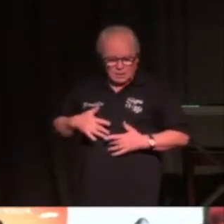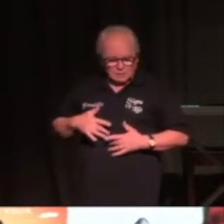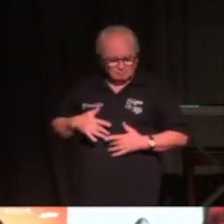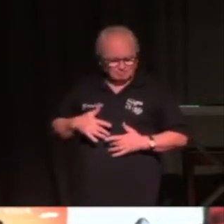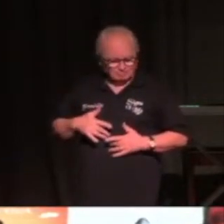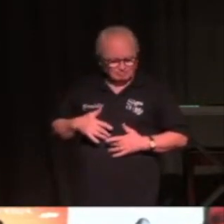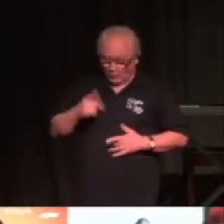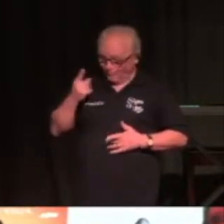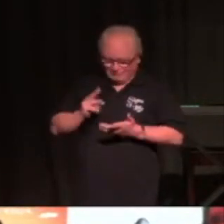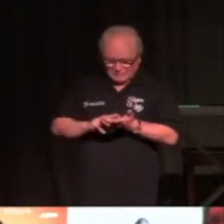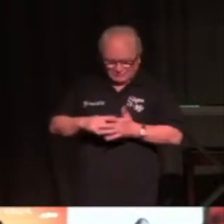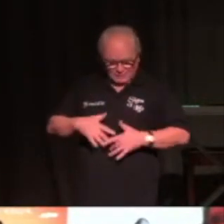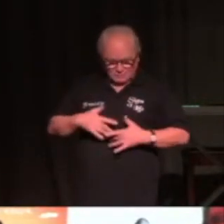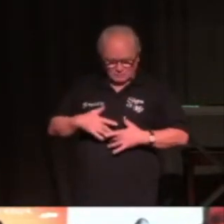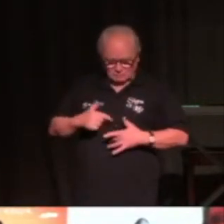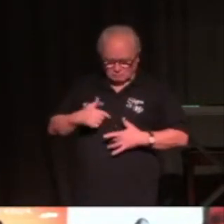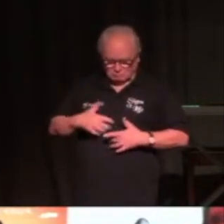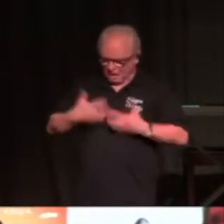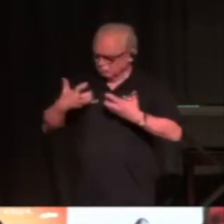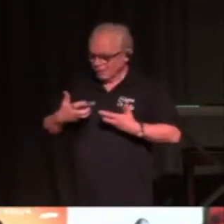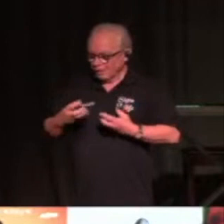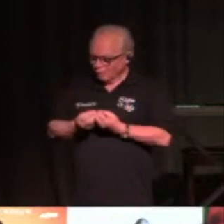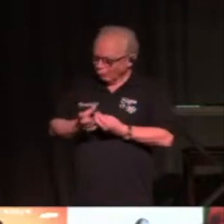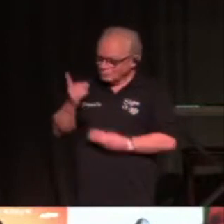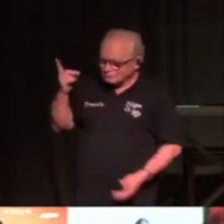there was just a moment when I felt the anger of God.